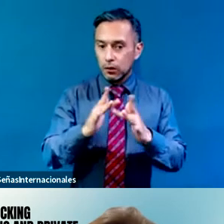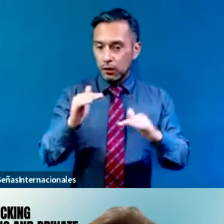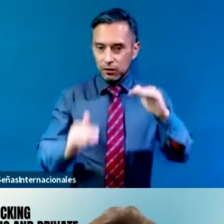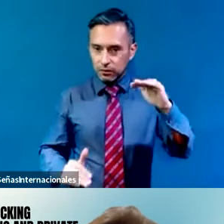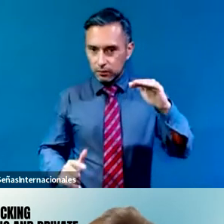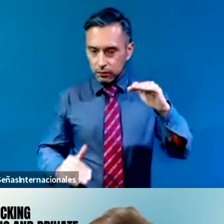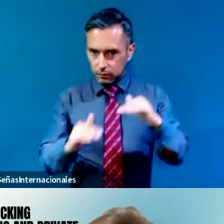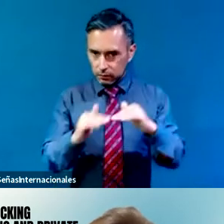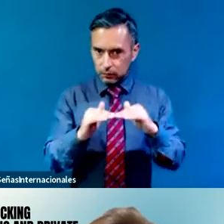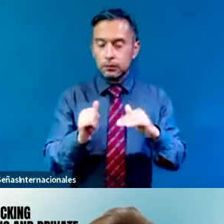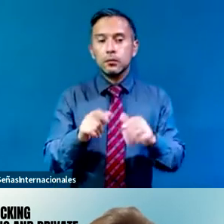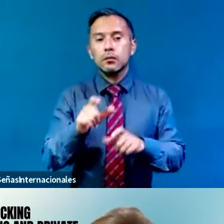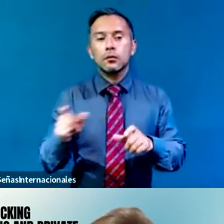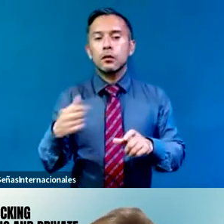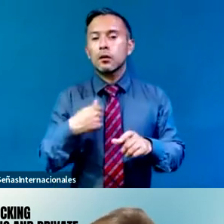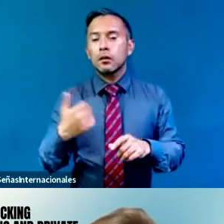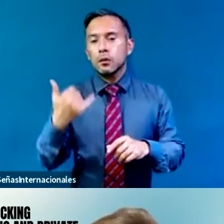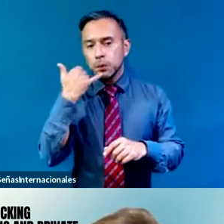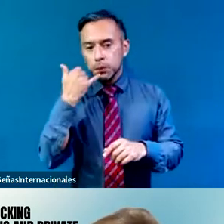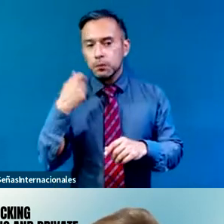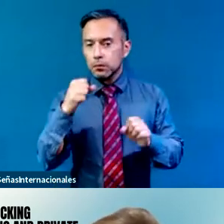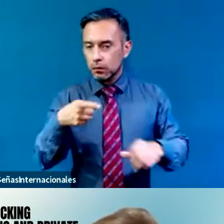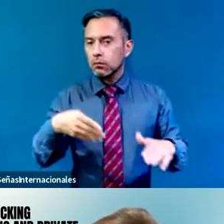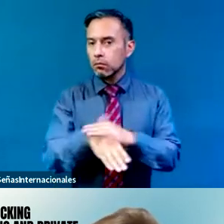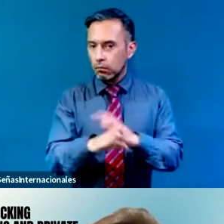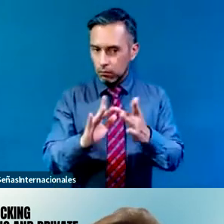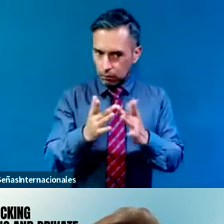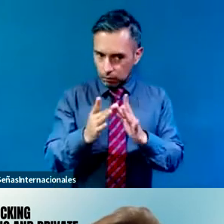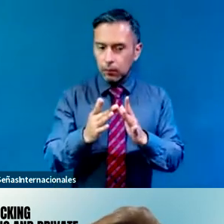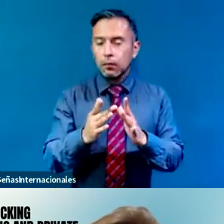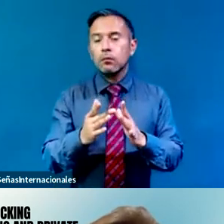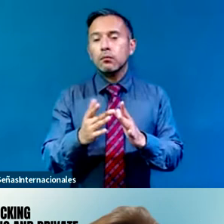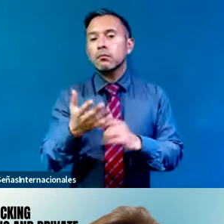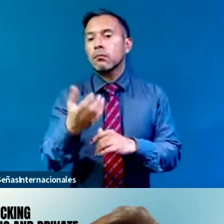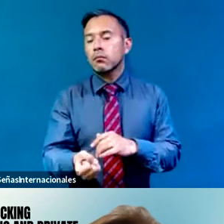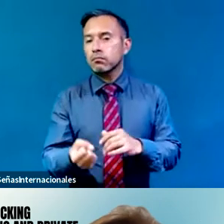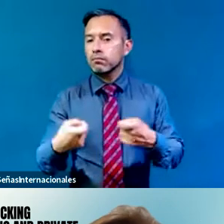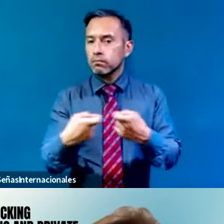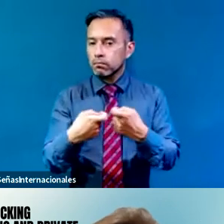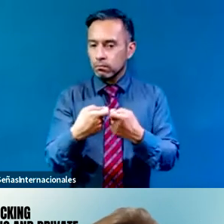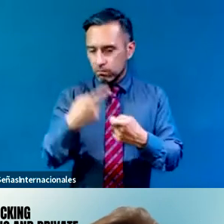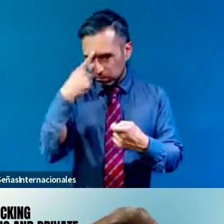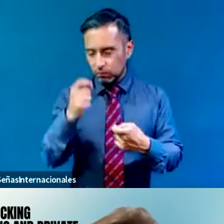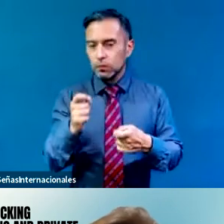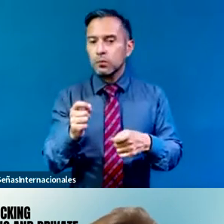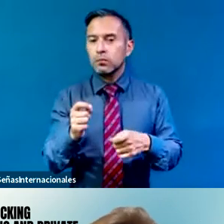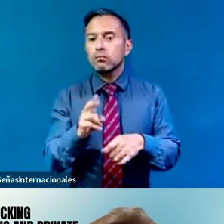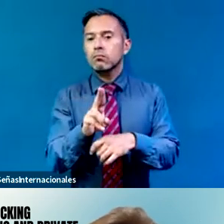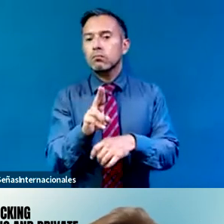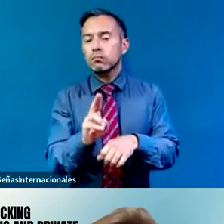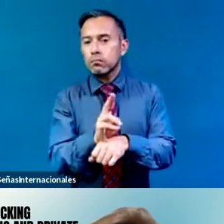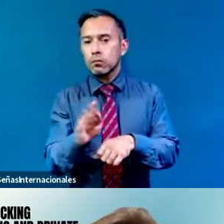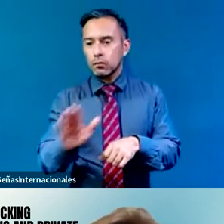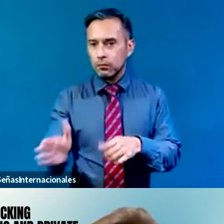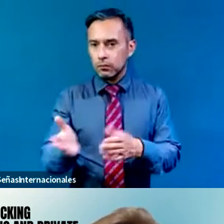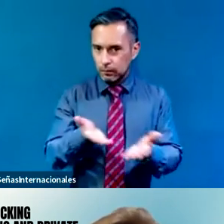and have energy sources to power that digital service. Increasing the number of affordable and digital financial products